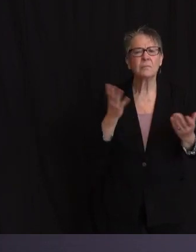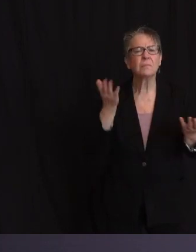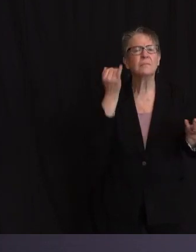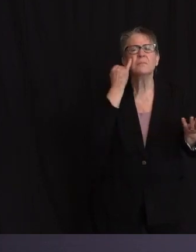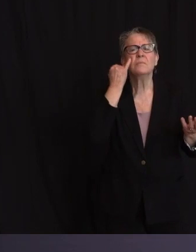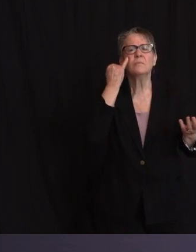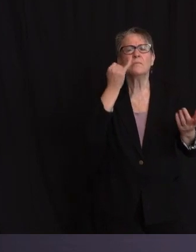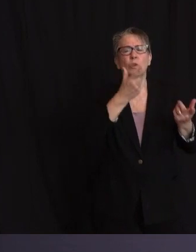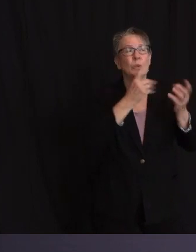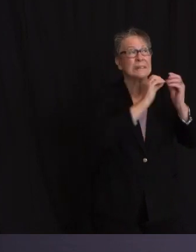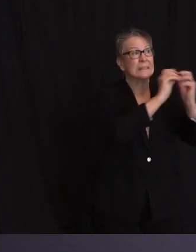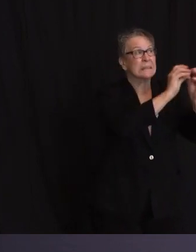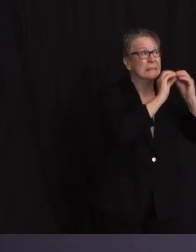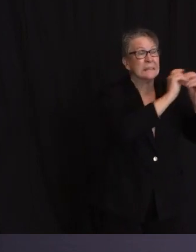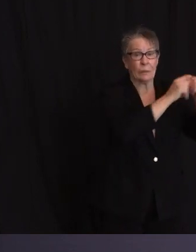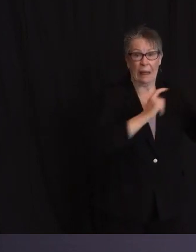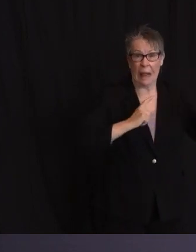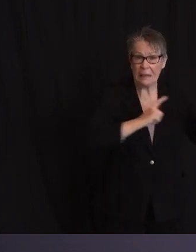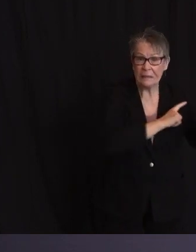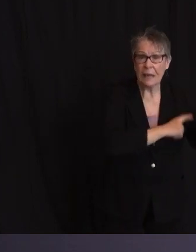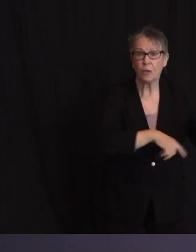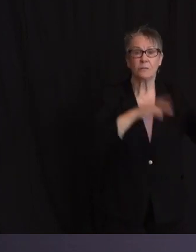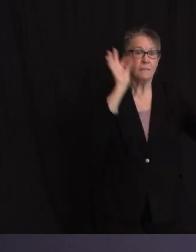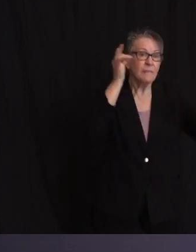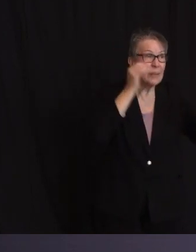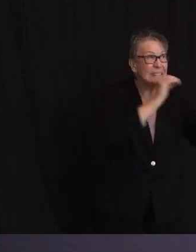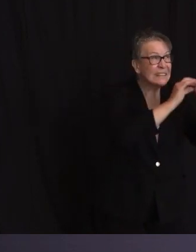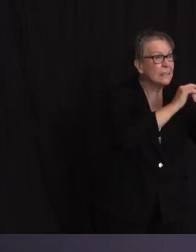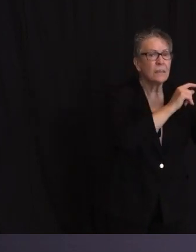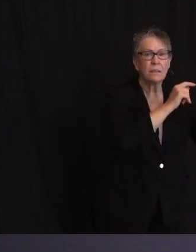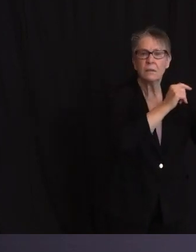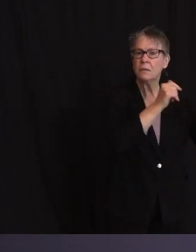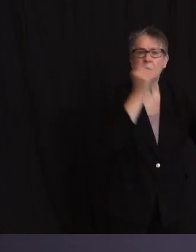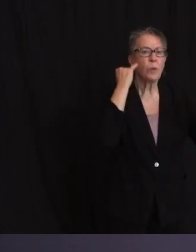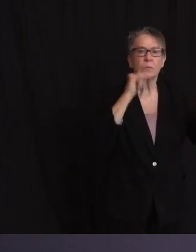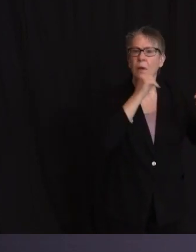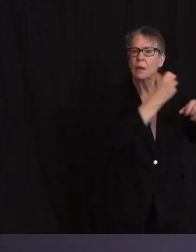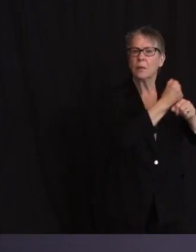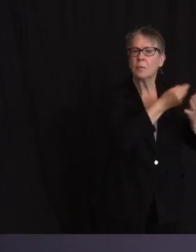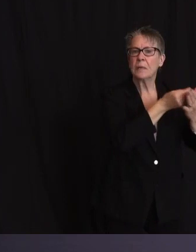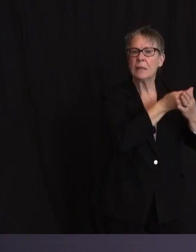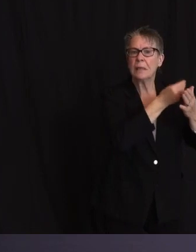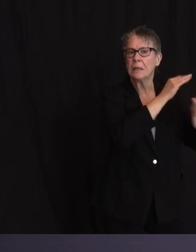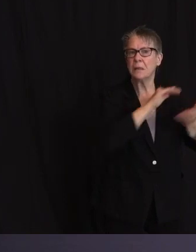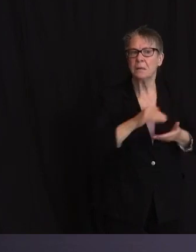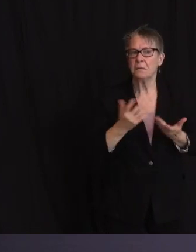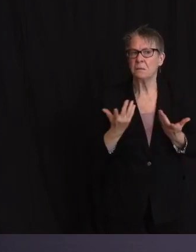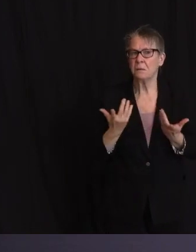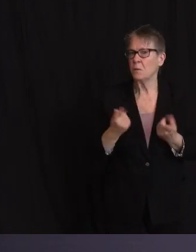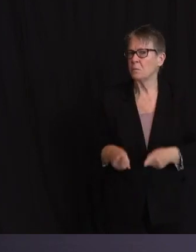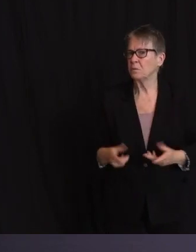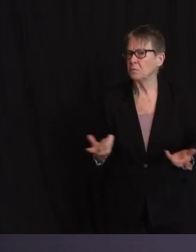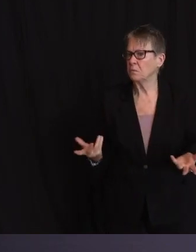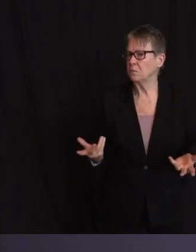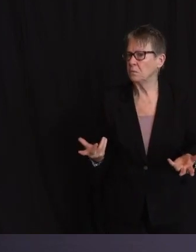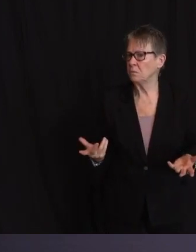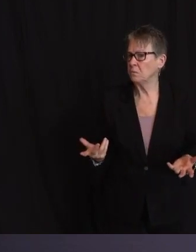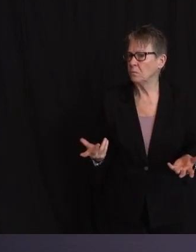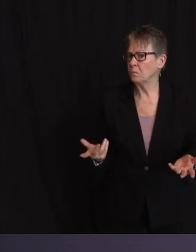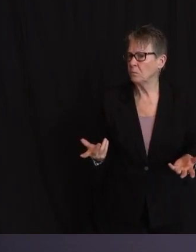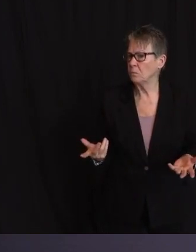your team had visited. 21 facilities. 21 facilities. Since Thursday, Friday, Saturday, Yep. Sunday, 21. I